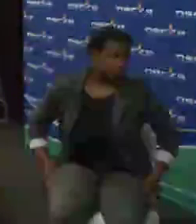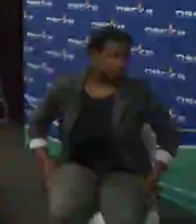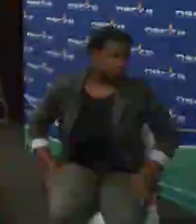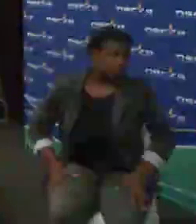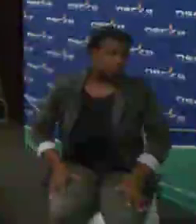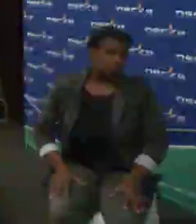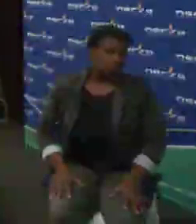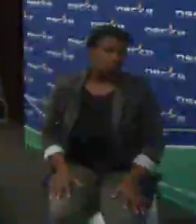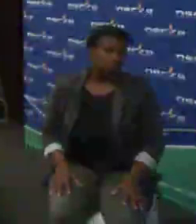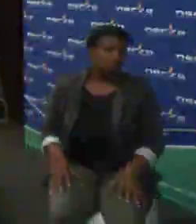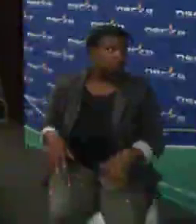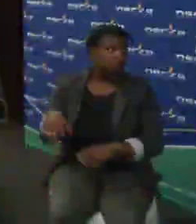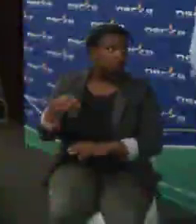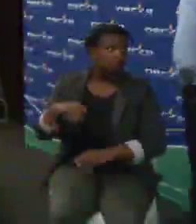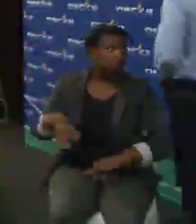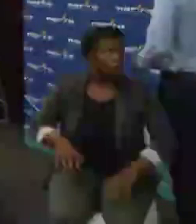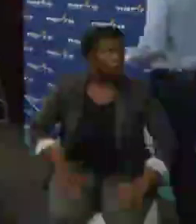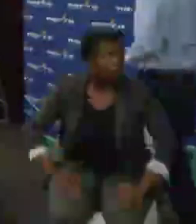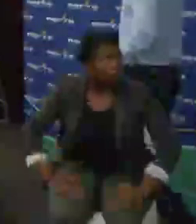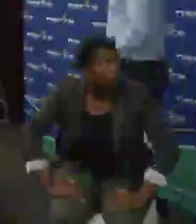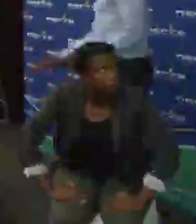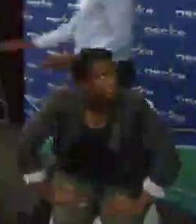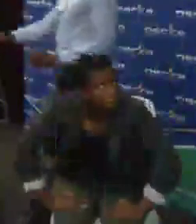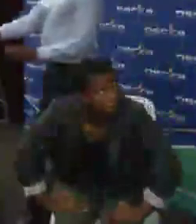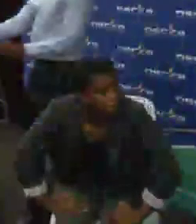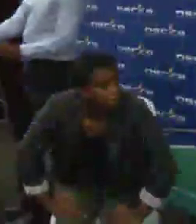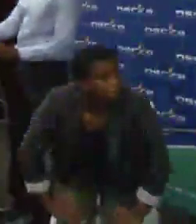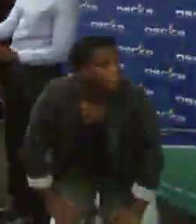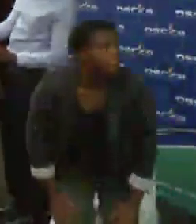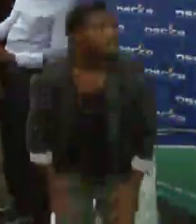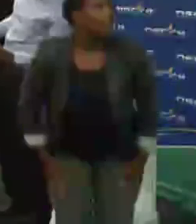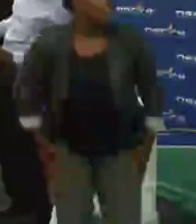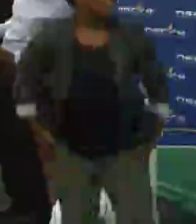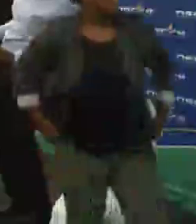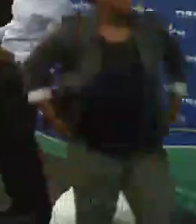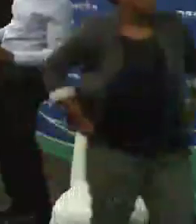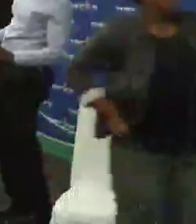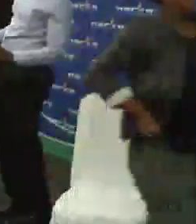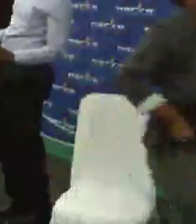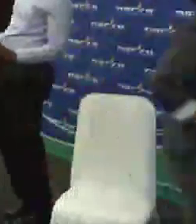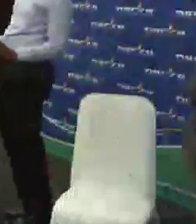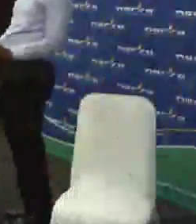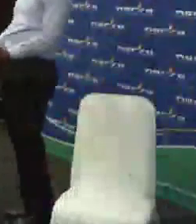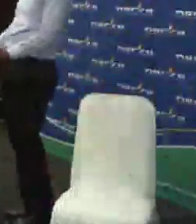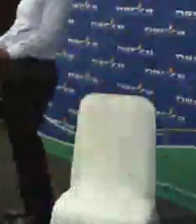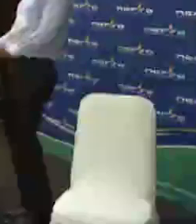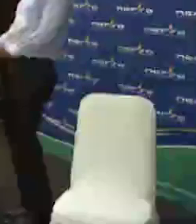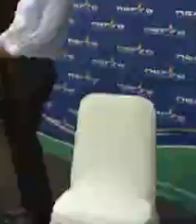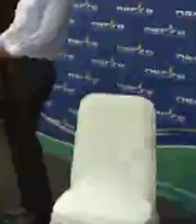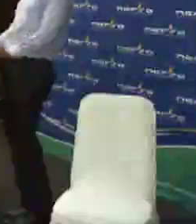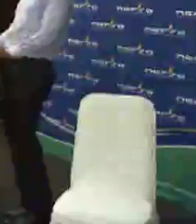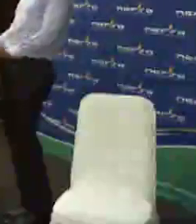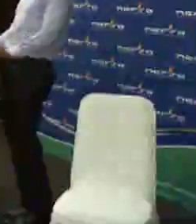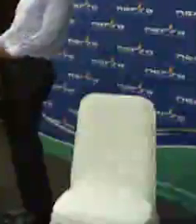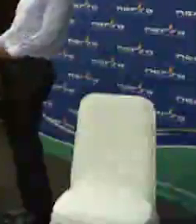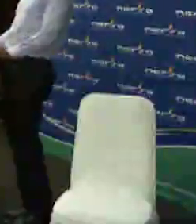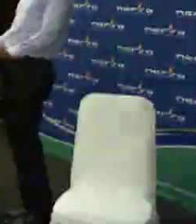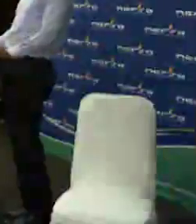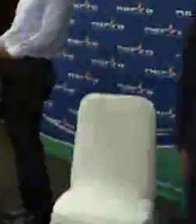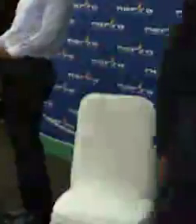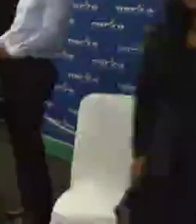The next presenter is the Johannesburg Property Owners and Managers Association. I have the name of Nicholas